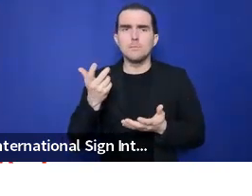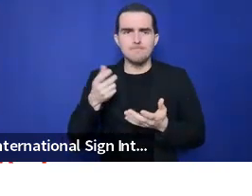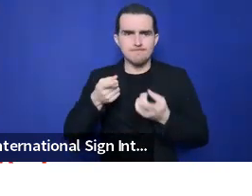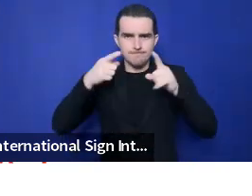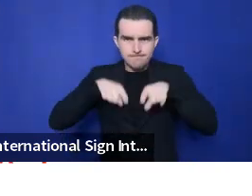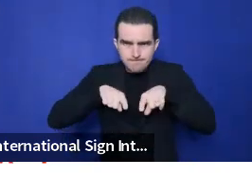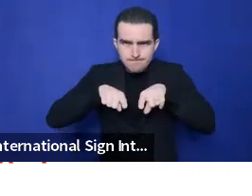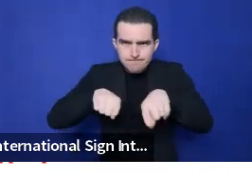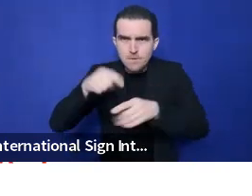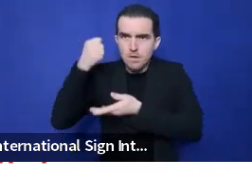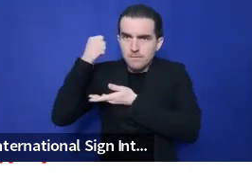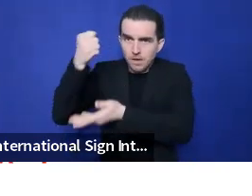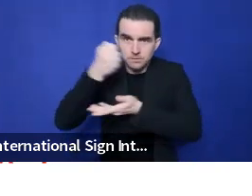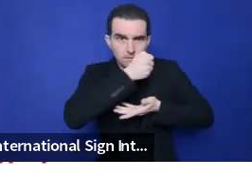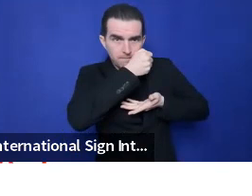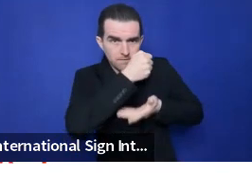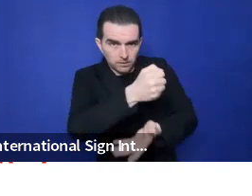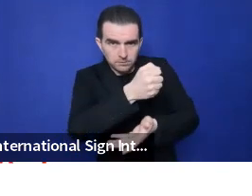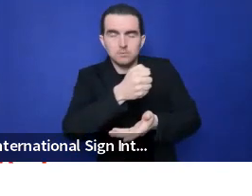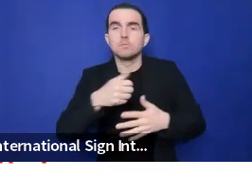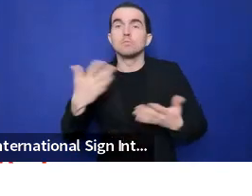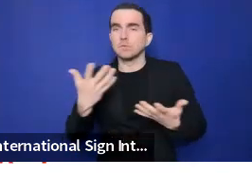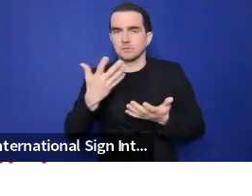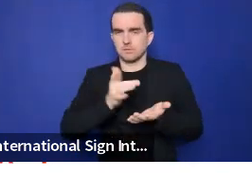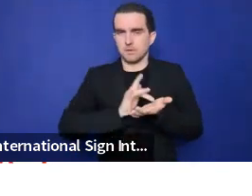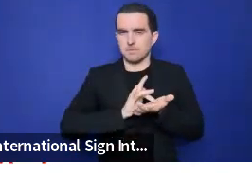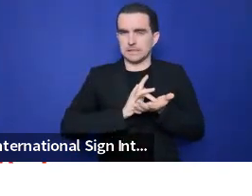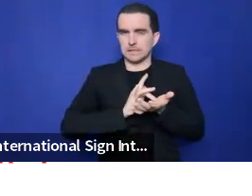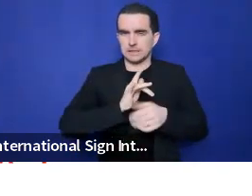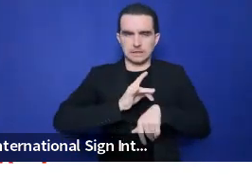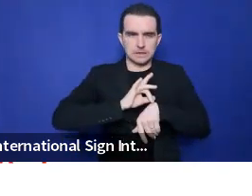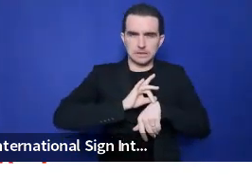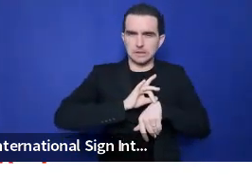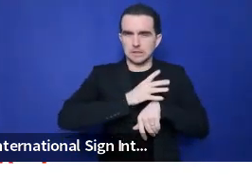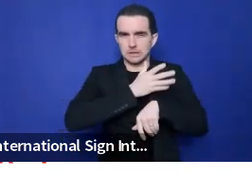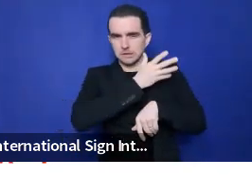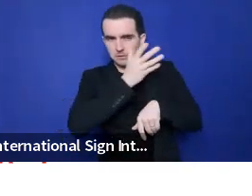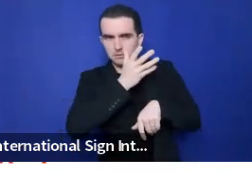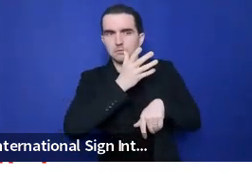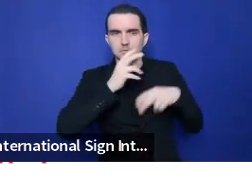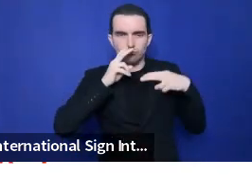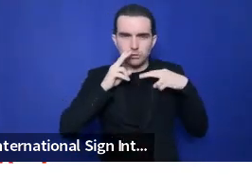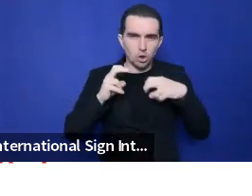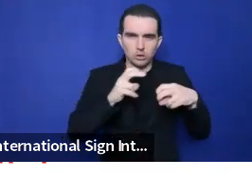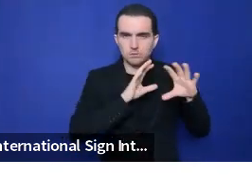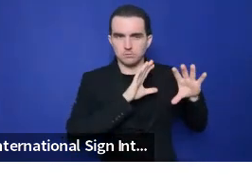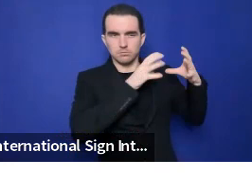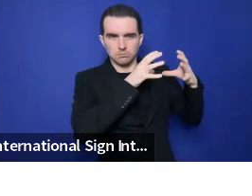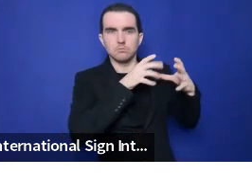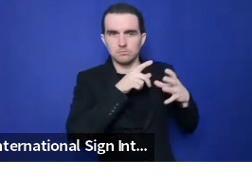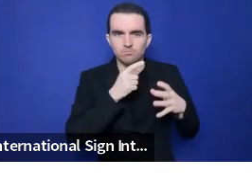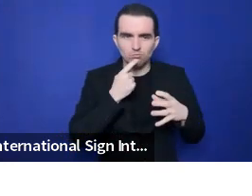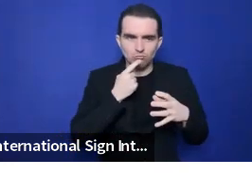universities and organisations and individuals. So this is certainly not all my own work, nor is it all Karla's work.